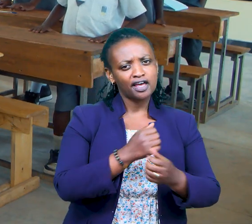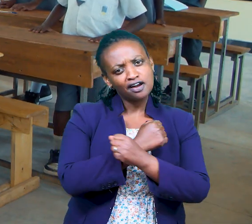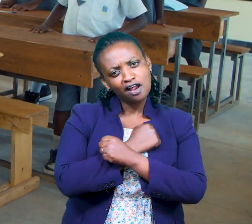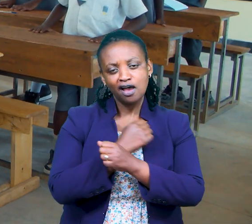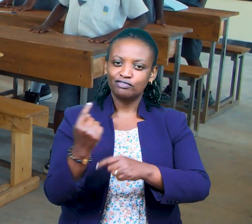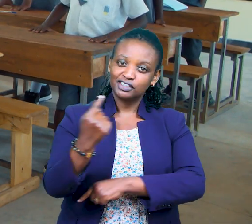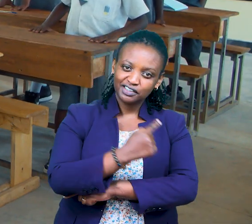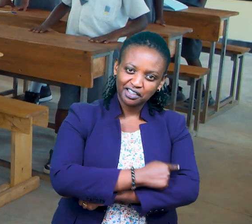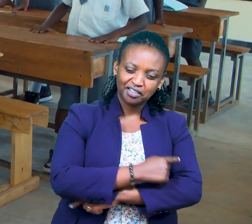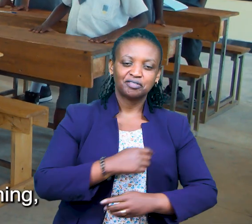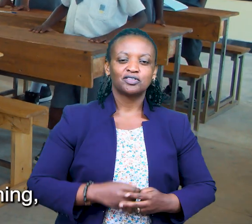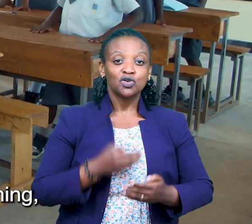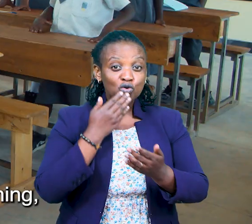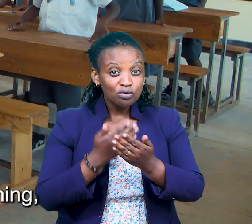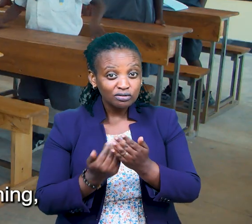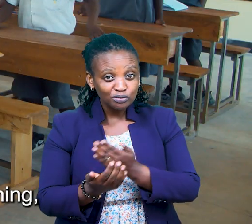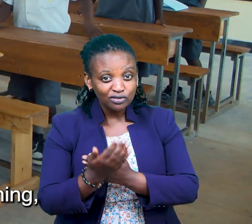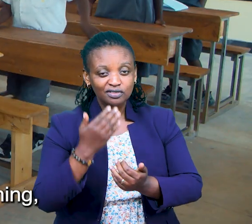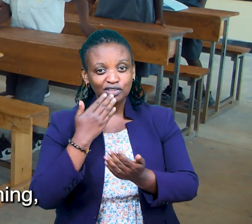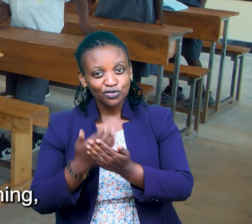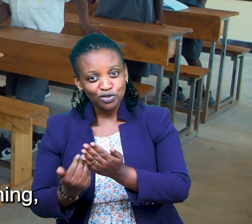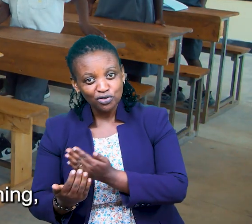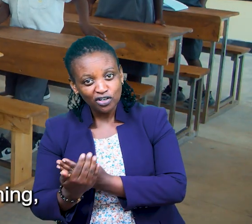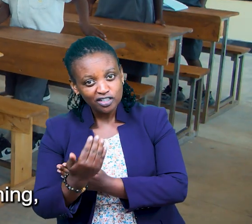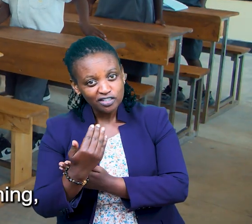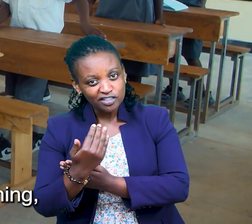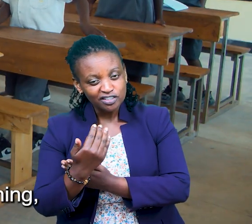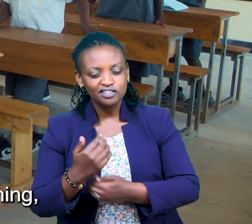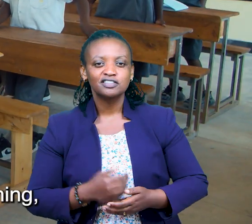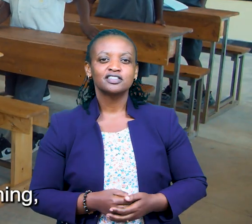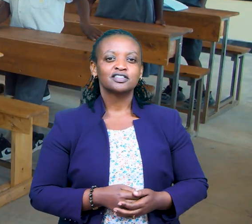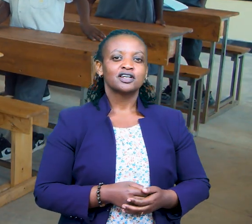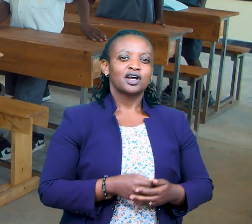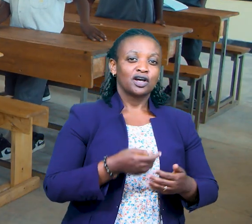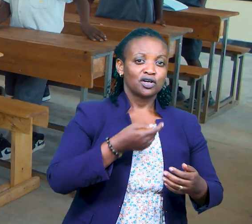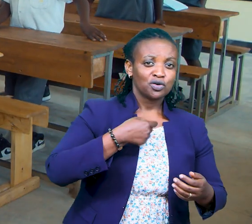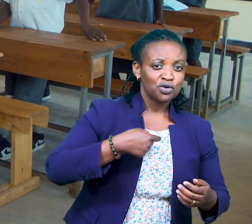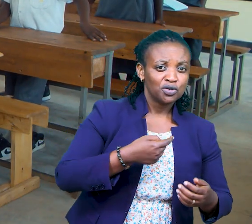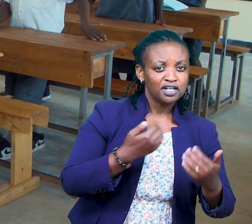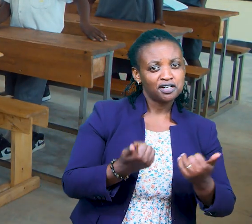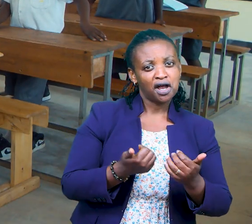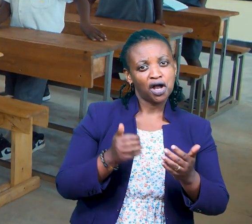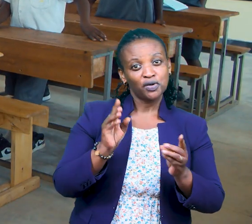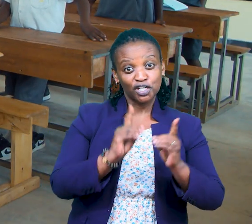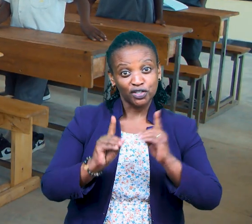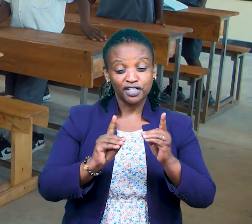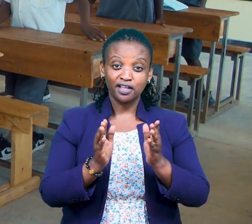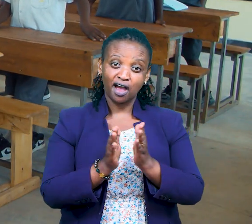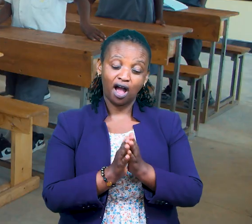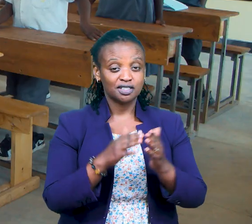lovely day. Good morning, good morning, good morning. We have to dance